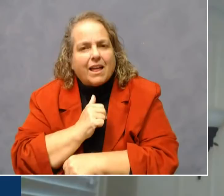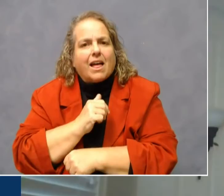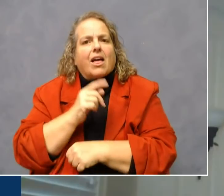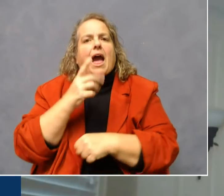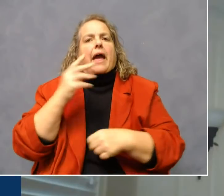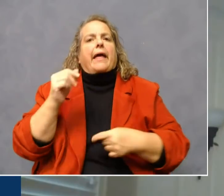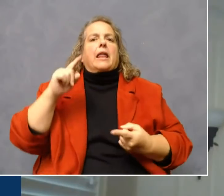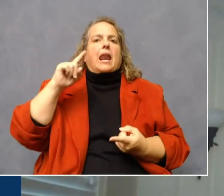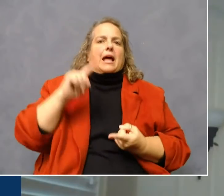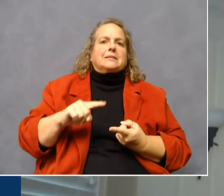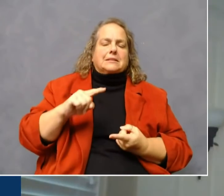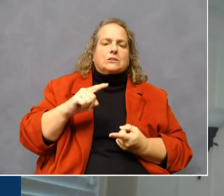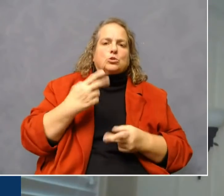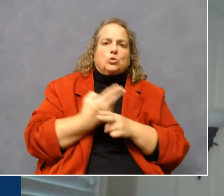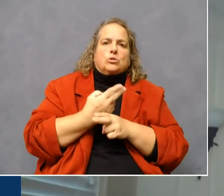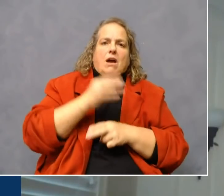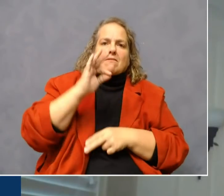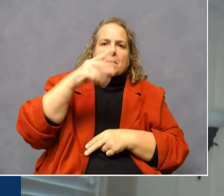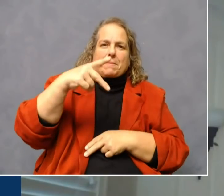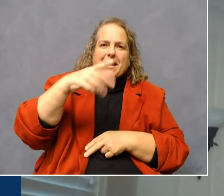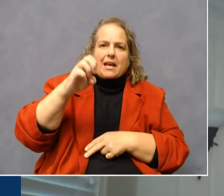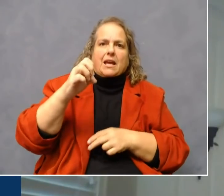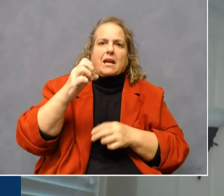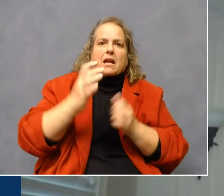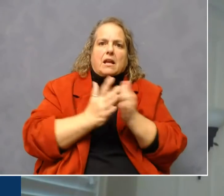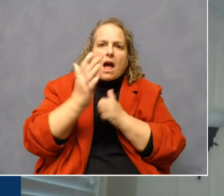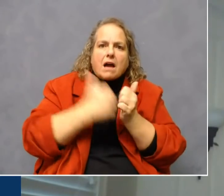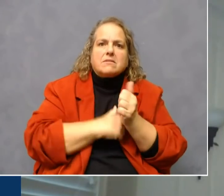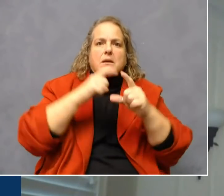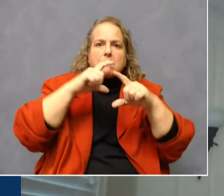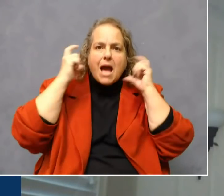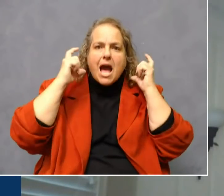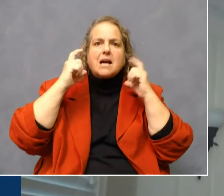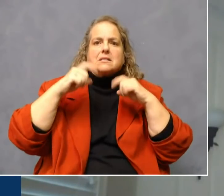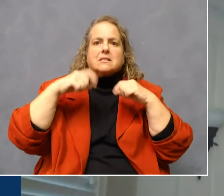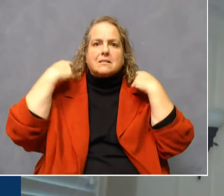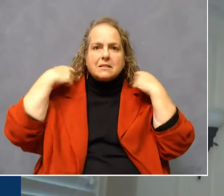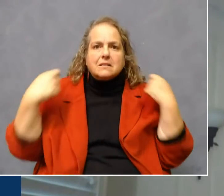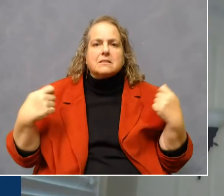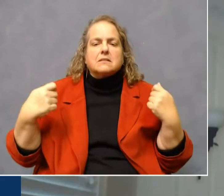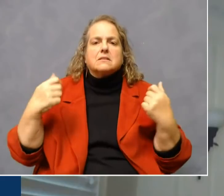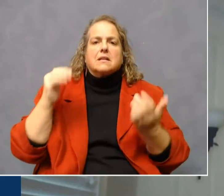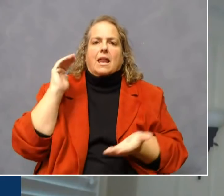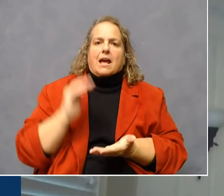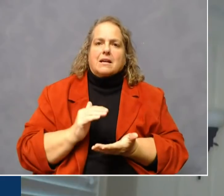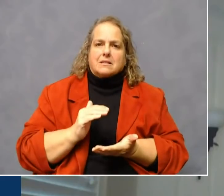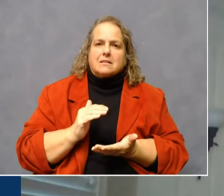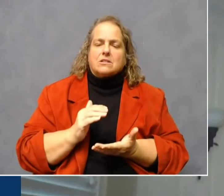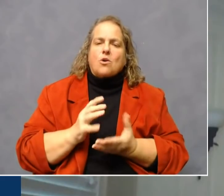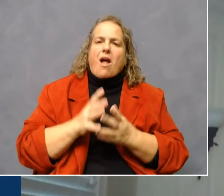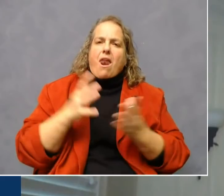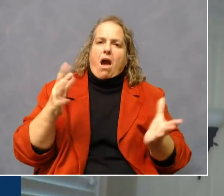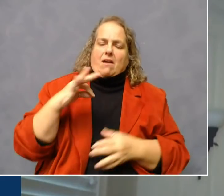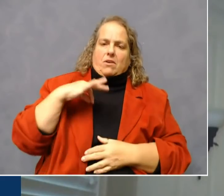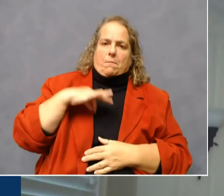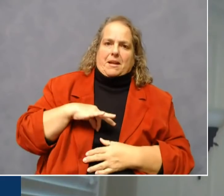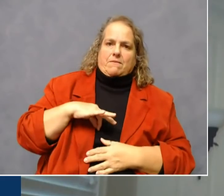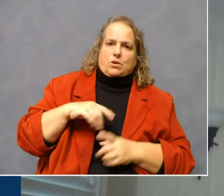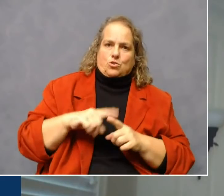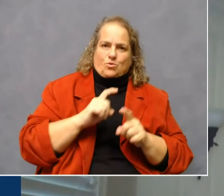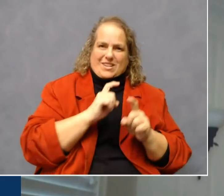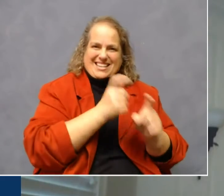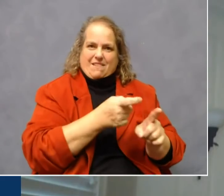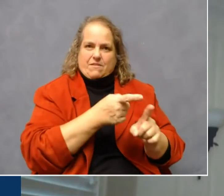So there are a lot of added benefits. Now, we have some committees that will review the